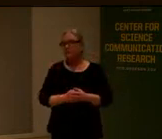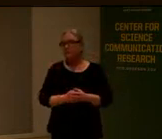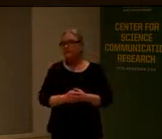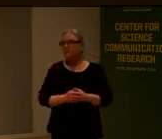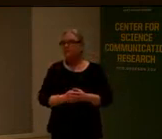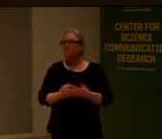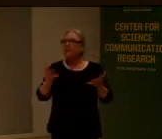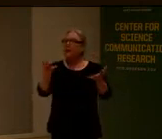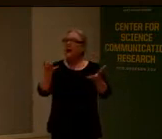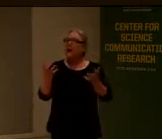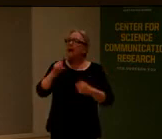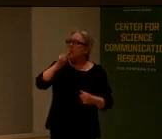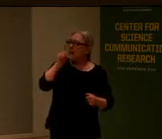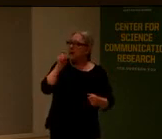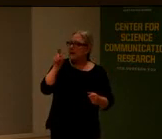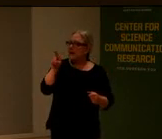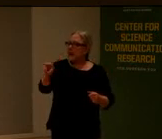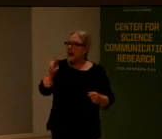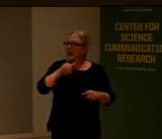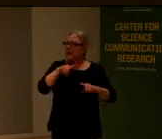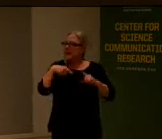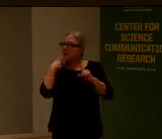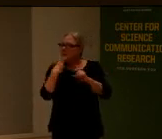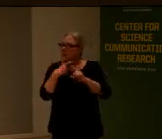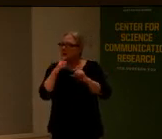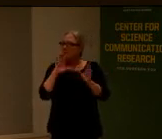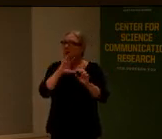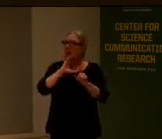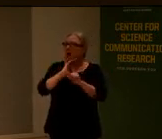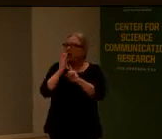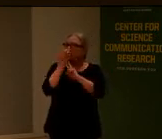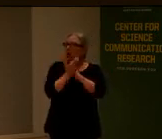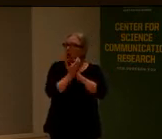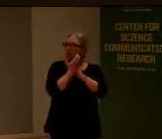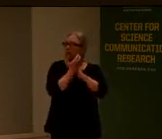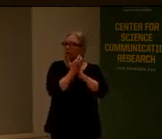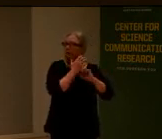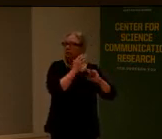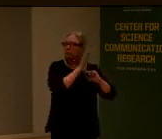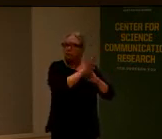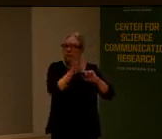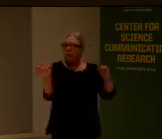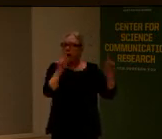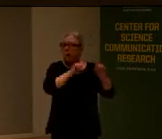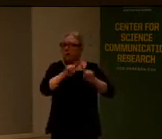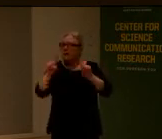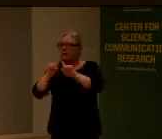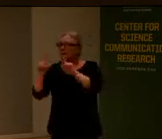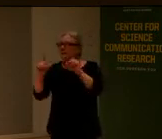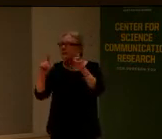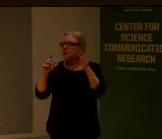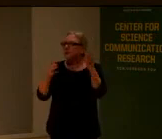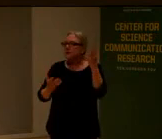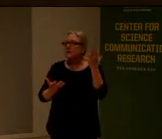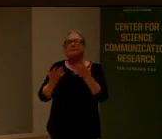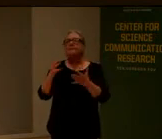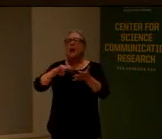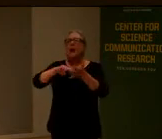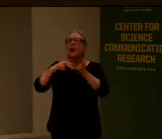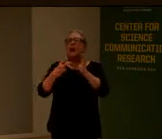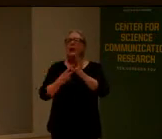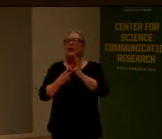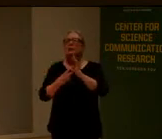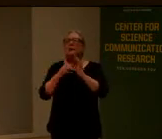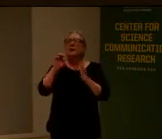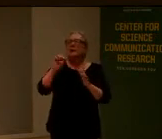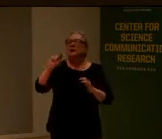I think I want to ask you about some cultural differences that get in the way of that. And I don't mean cultural as an ethnicity, I